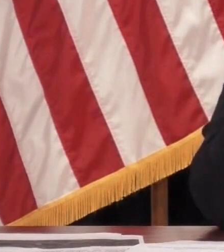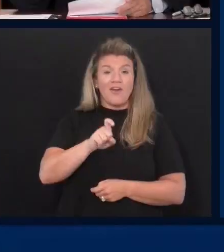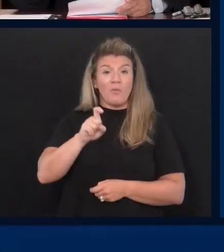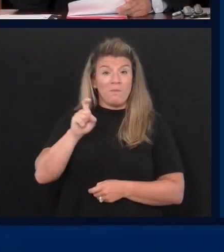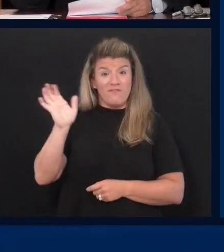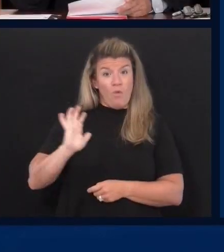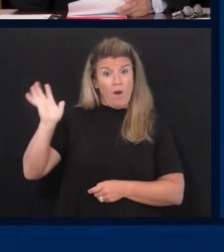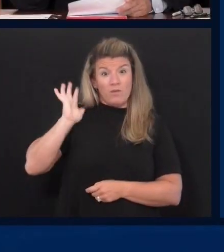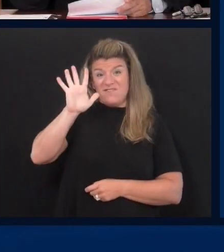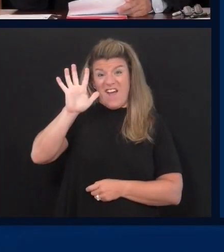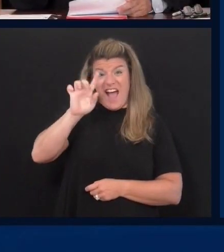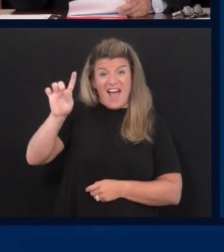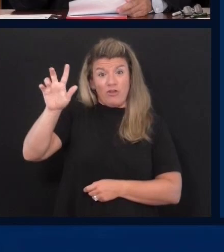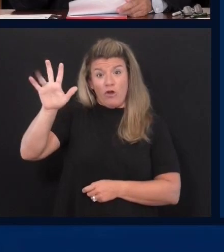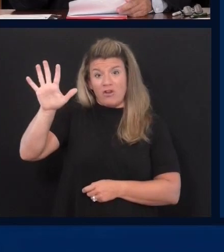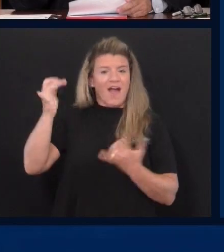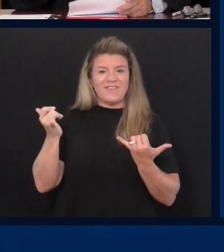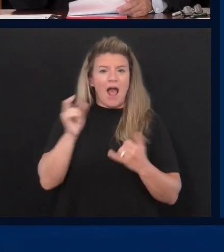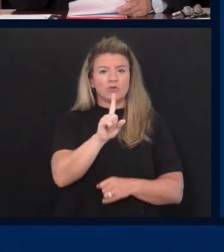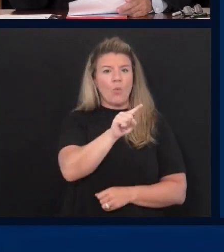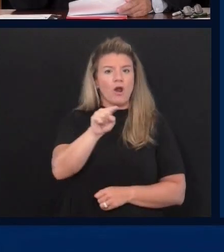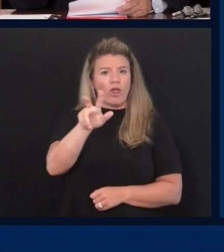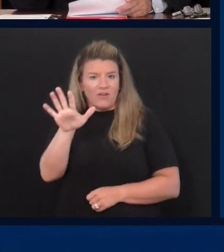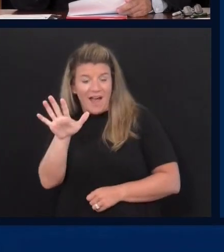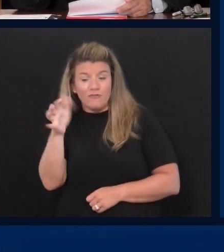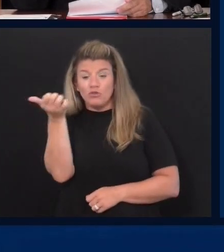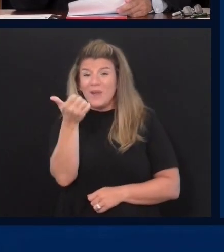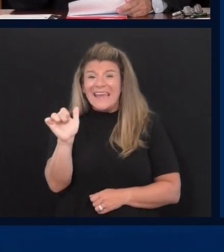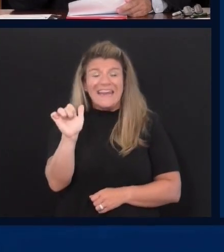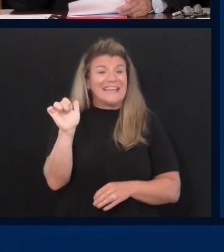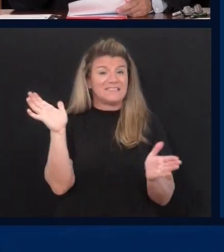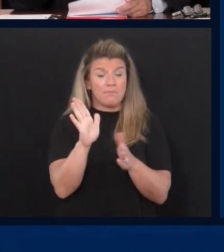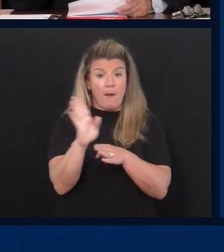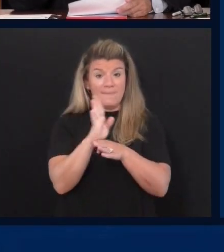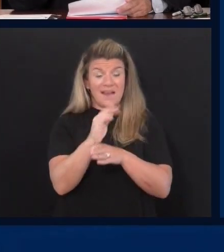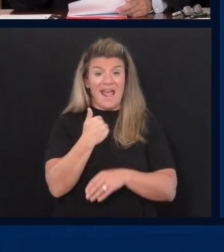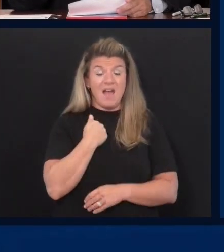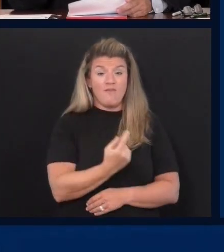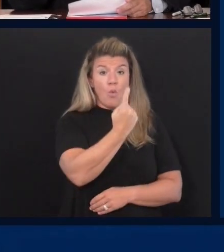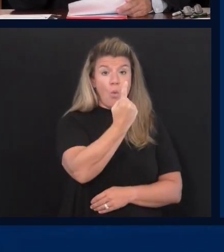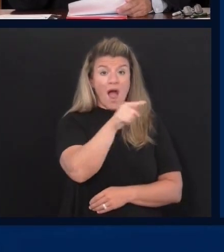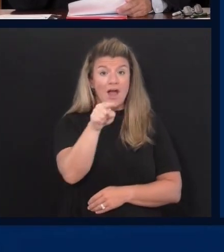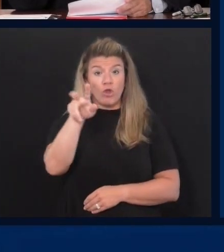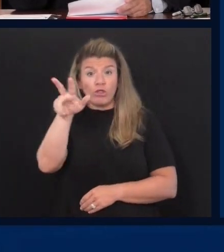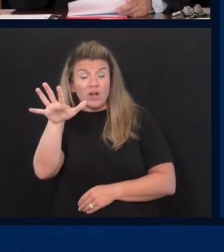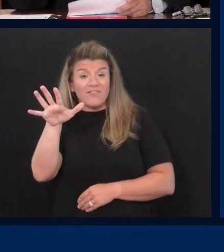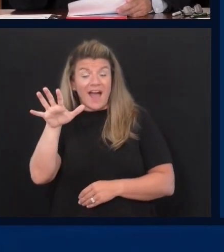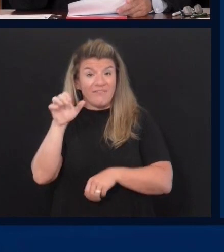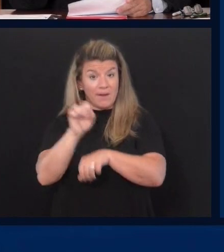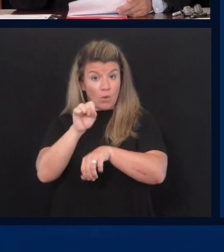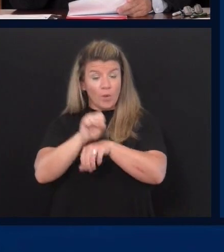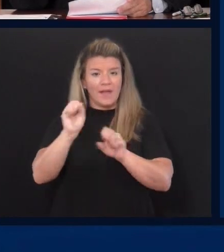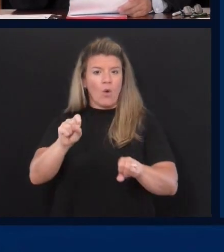we had another 60,000 plus cases in the U.S., a new record in the last 24 hours.